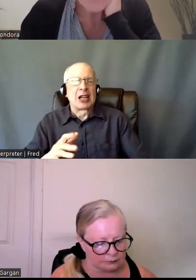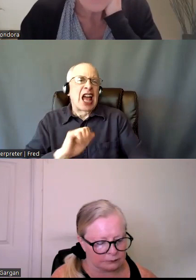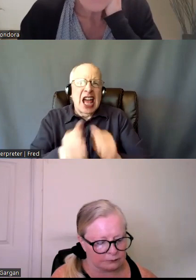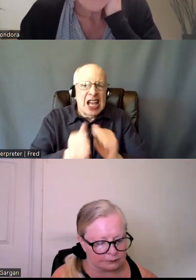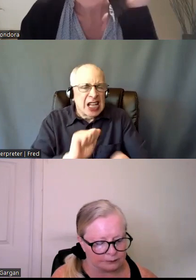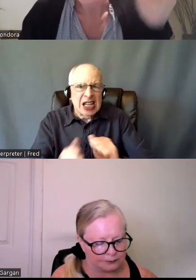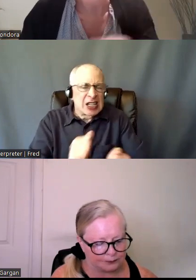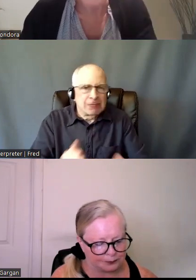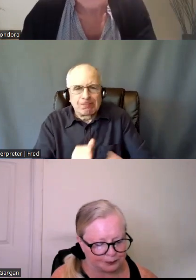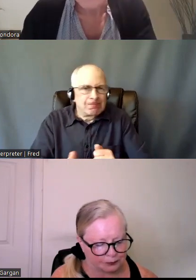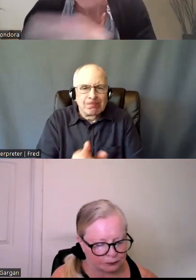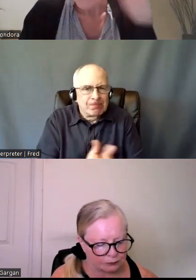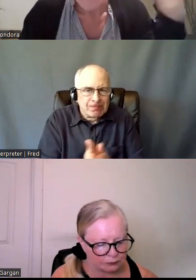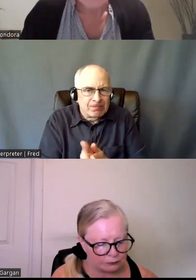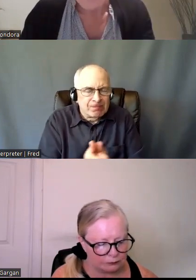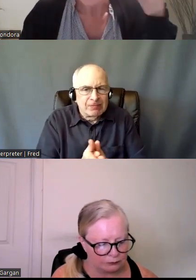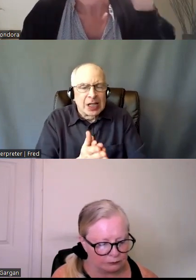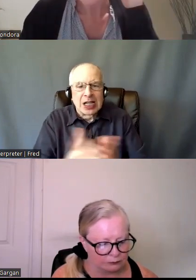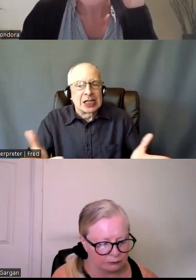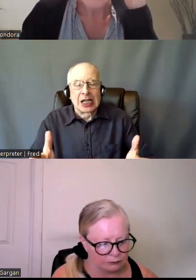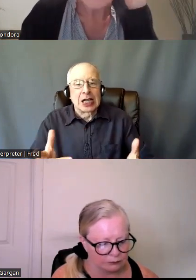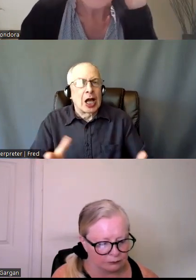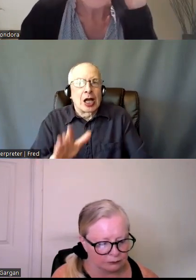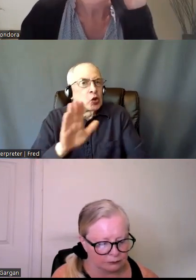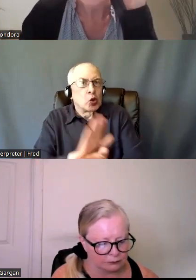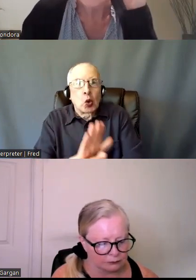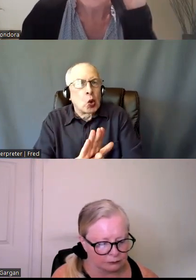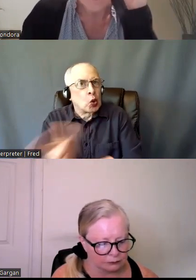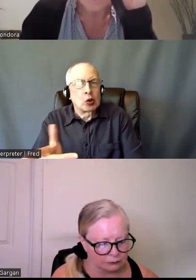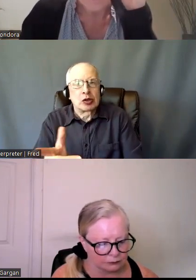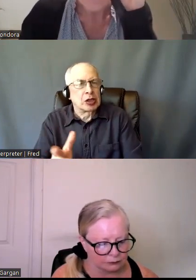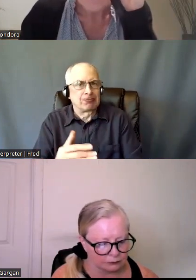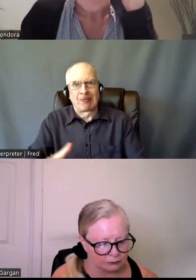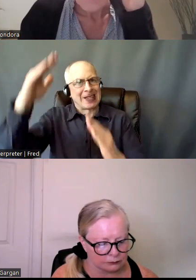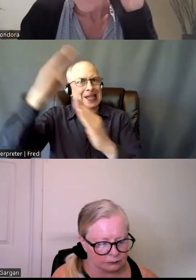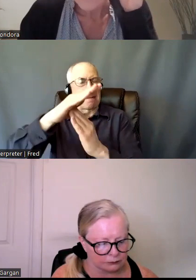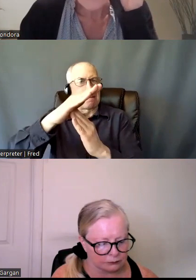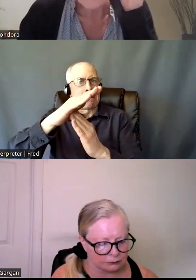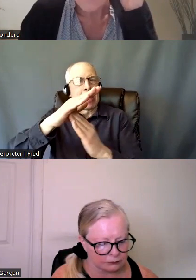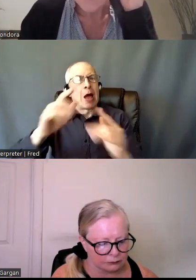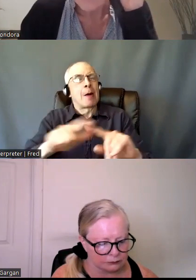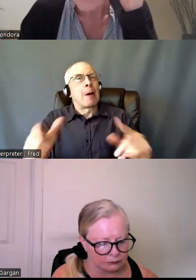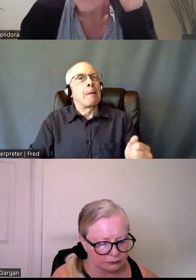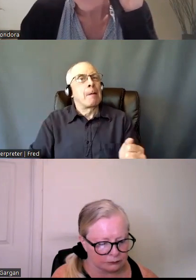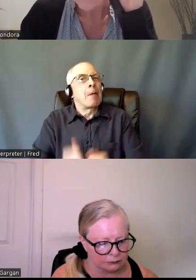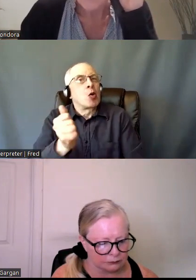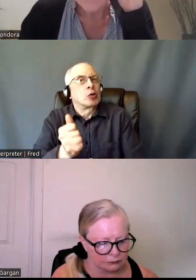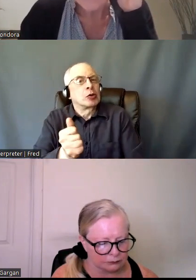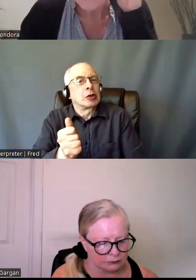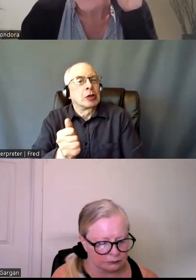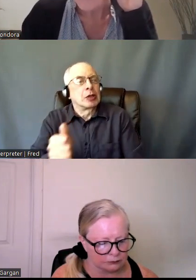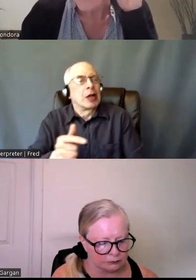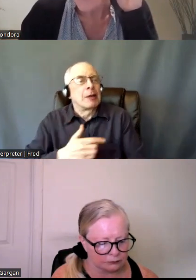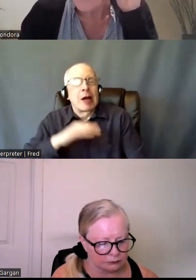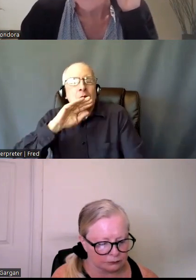field. She's a decorated academic, but most of all, you know, she's a much loved and cherished